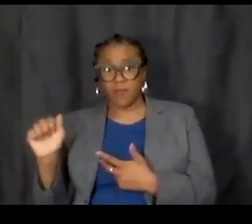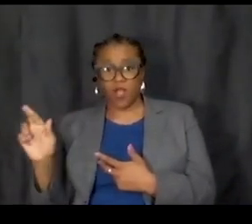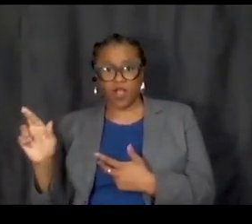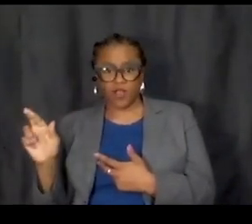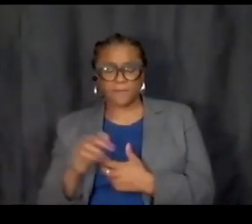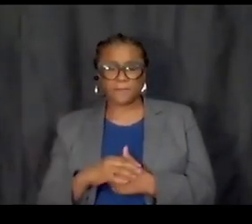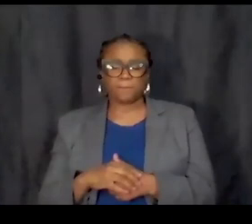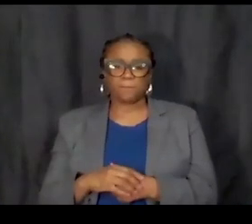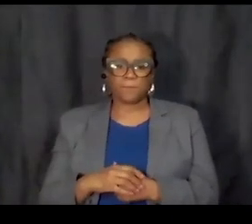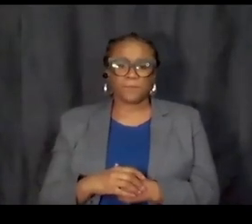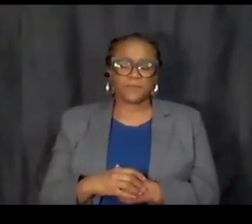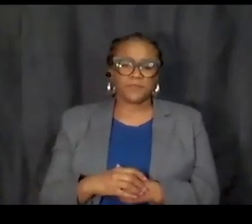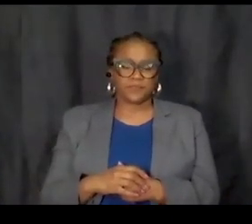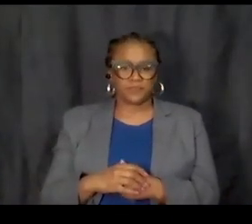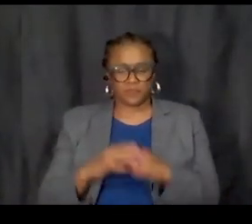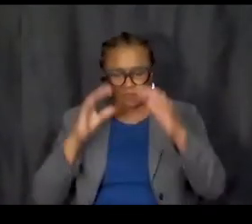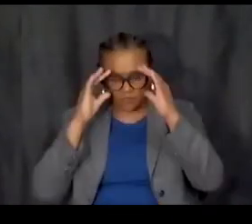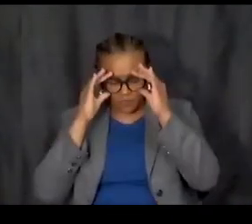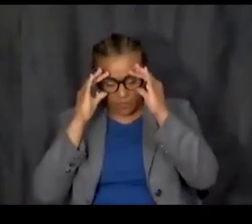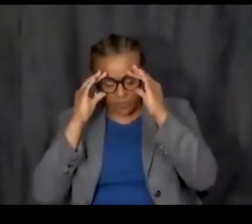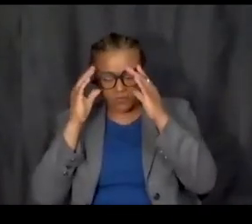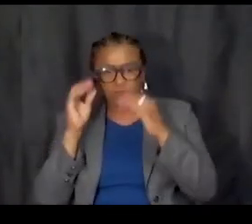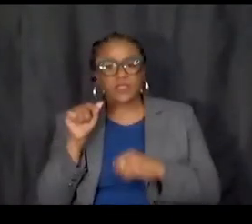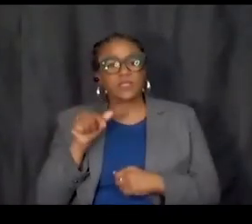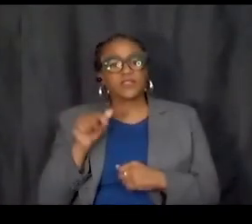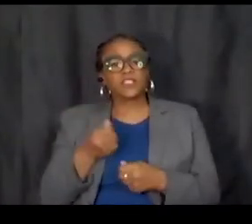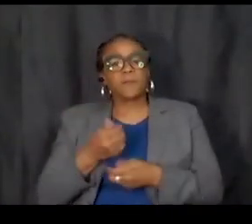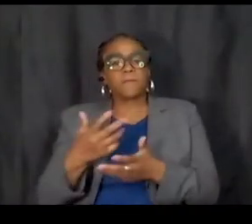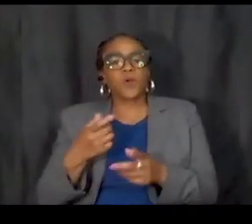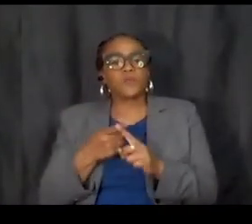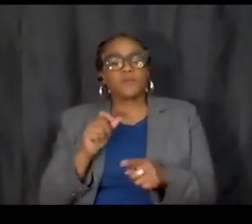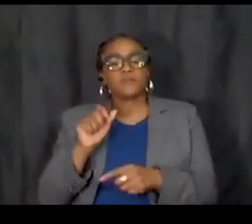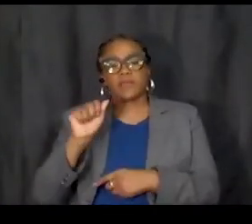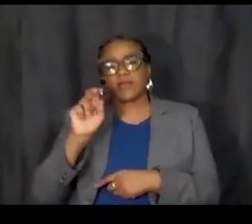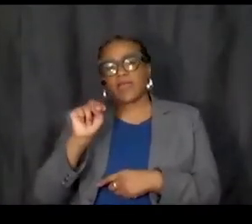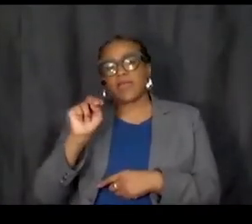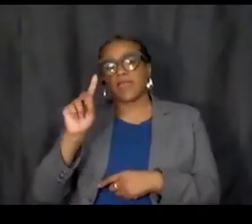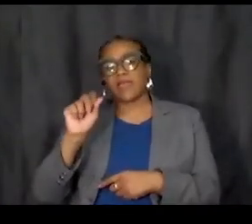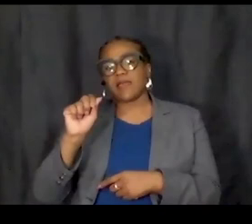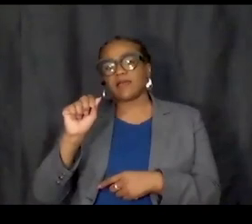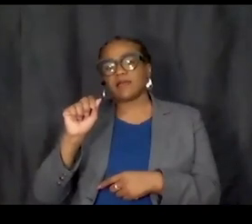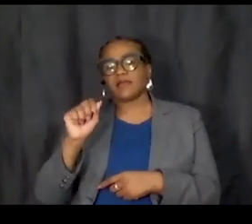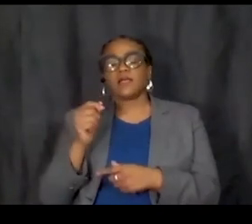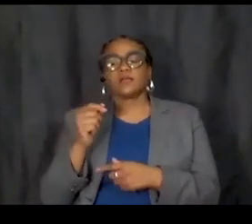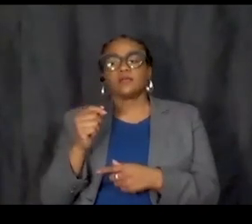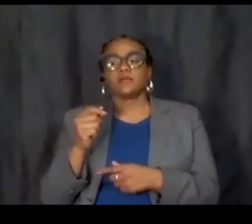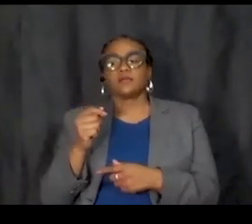This poem is from Anodyne. It's called "Something About the Way I Am Made Is Not Made."